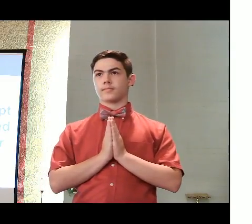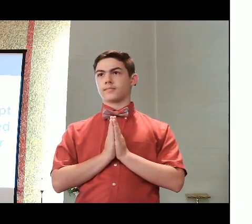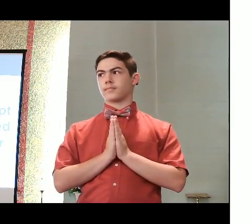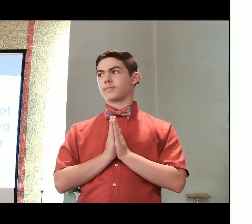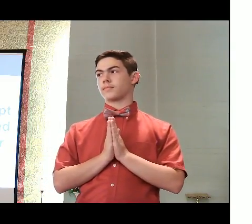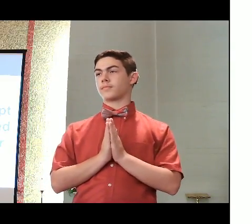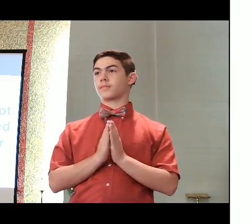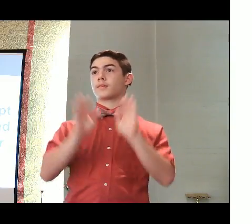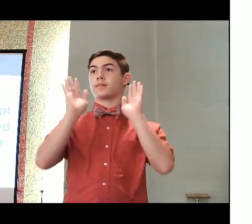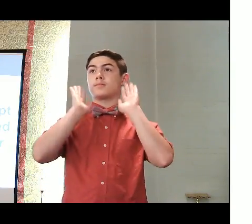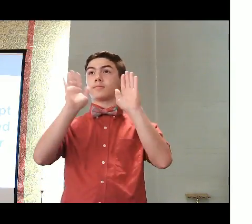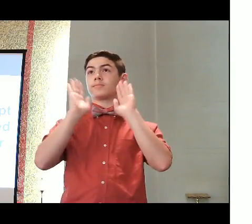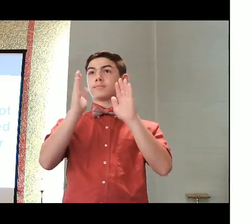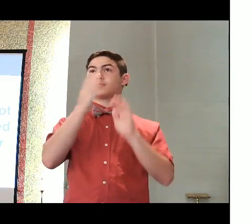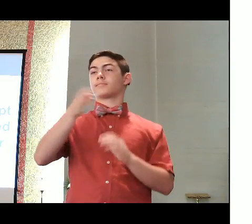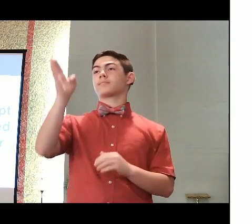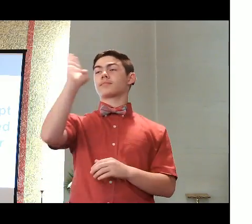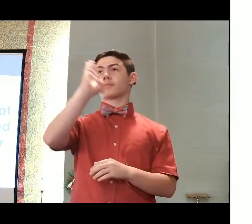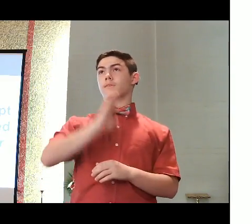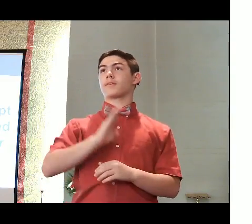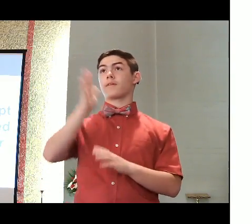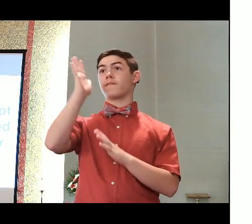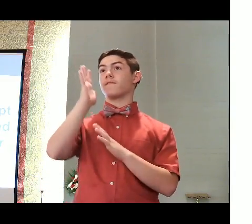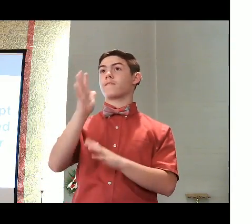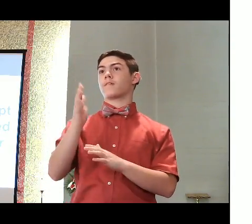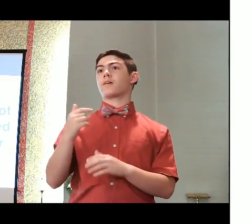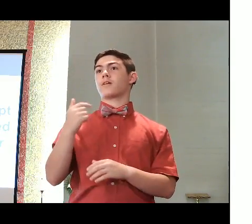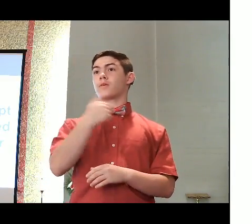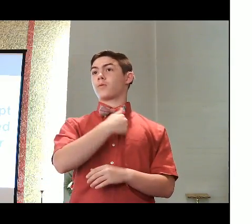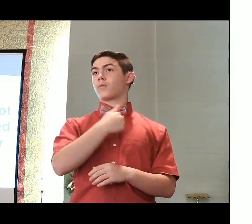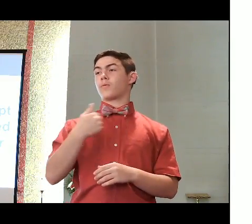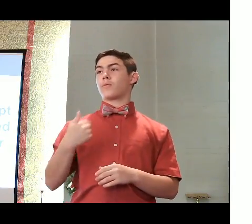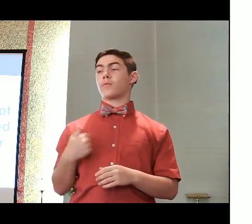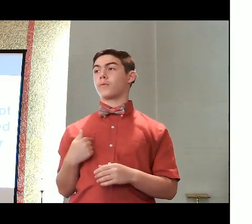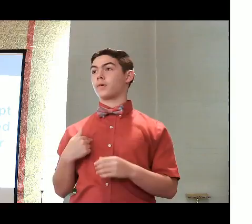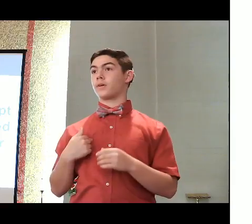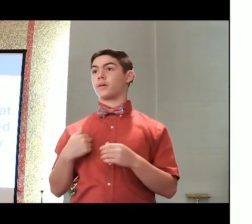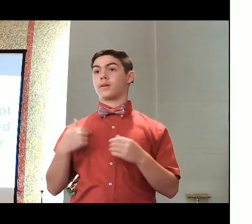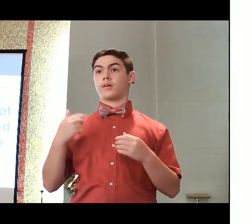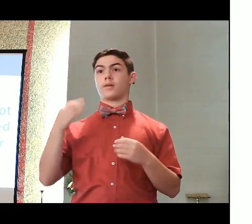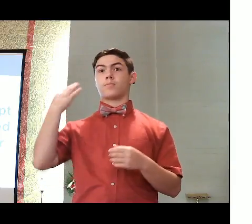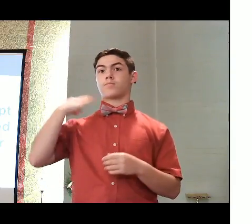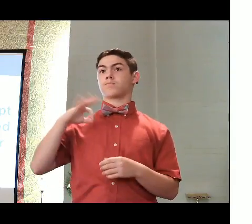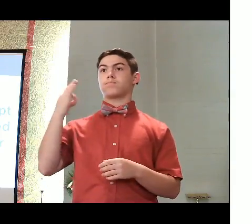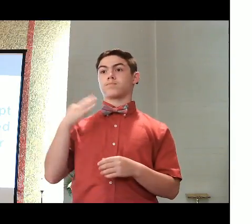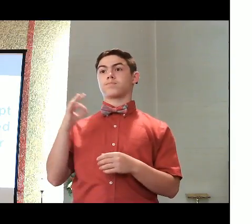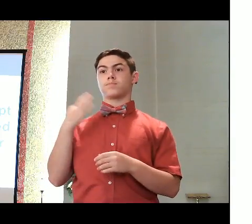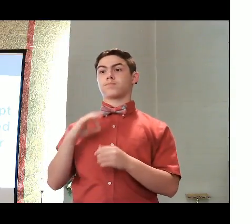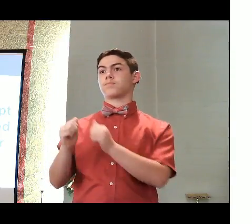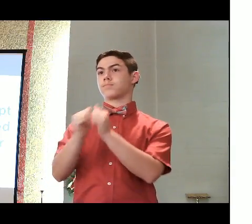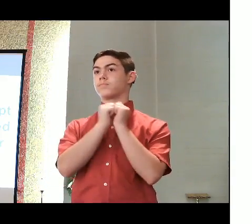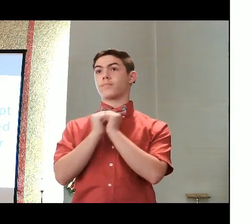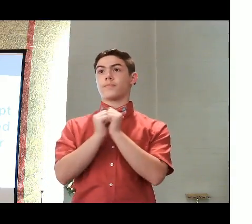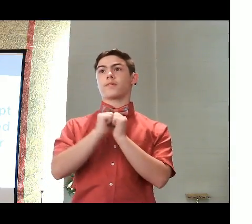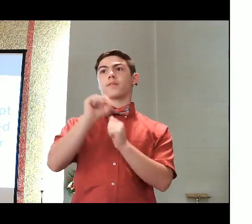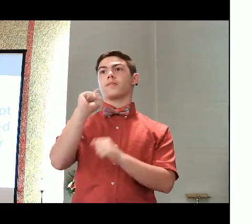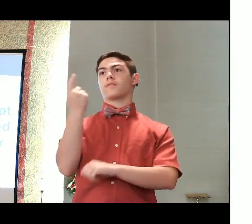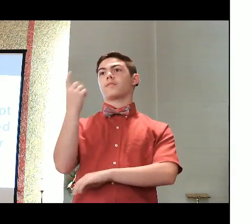Our mighty and great Father and God, what a privilege it is, Father, to come together on this first day of the week. And we